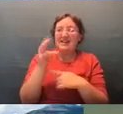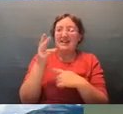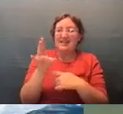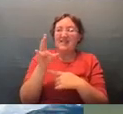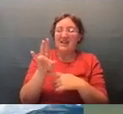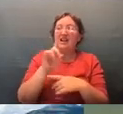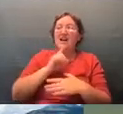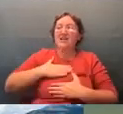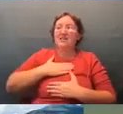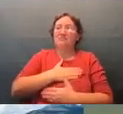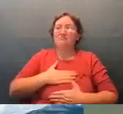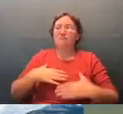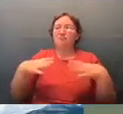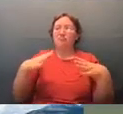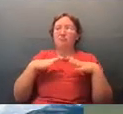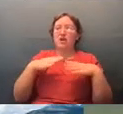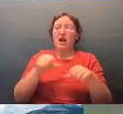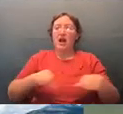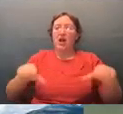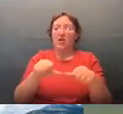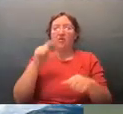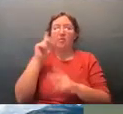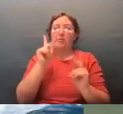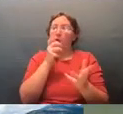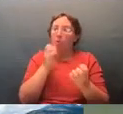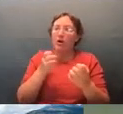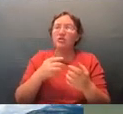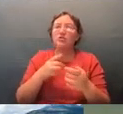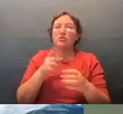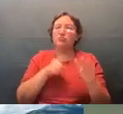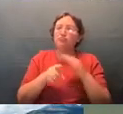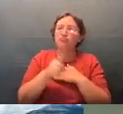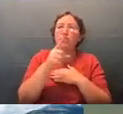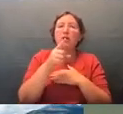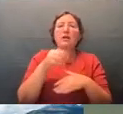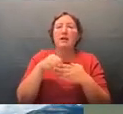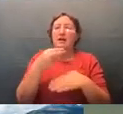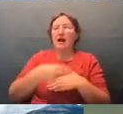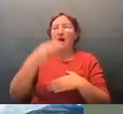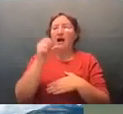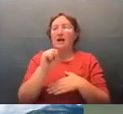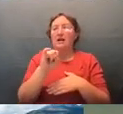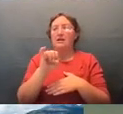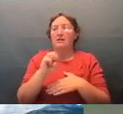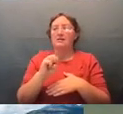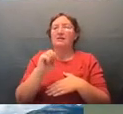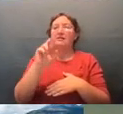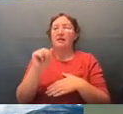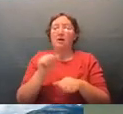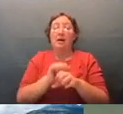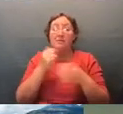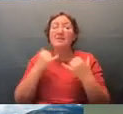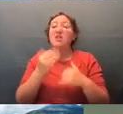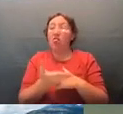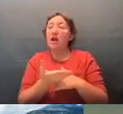for people who wanted to come and explore the high Sierras. Today, it is still a resort